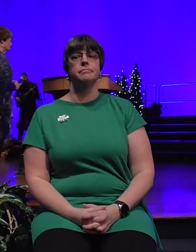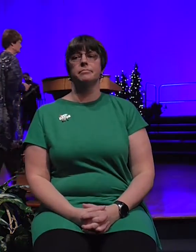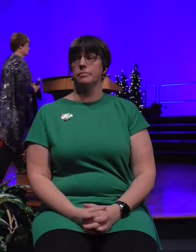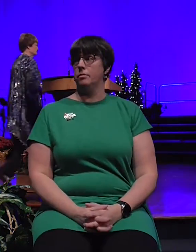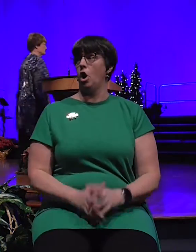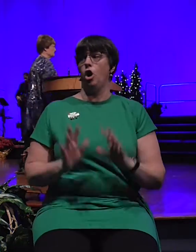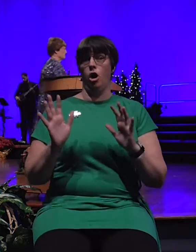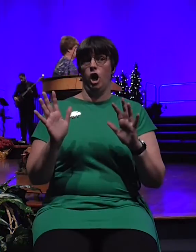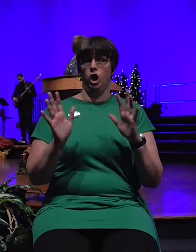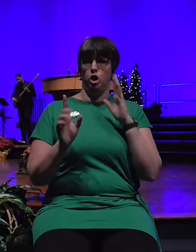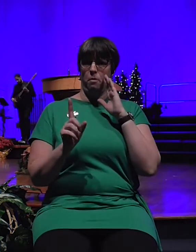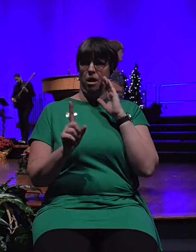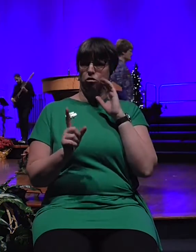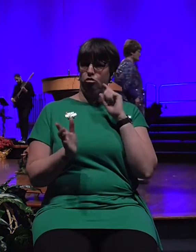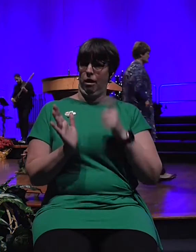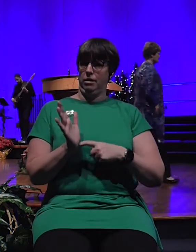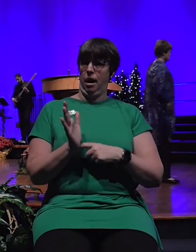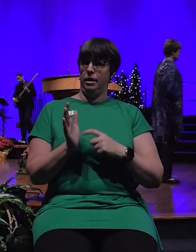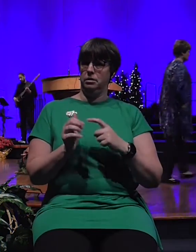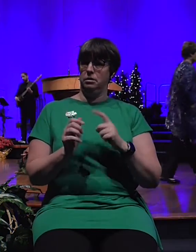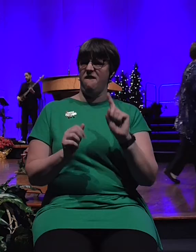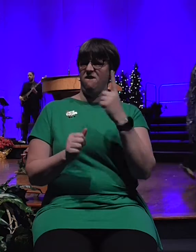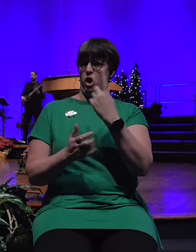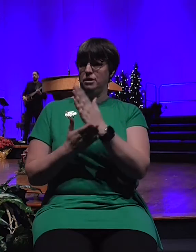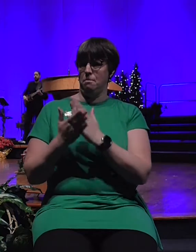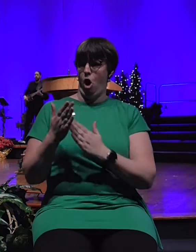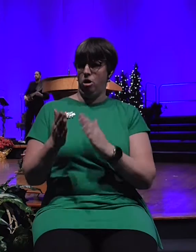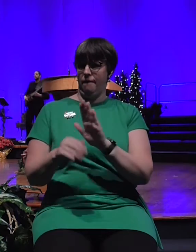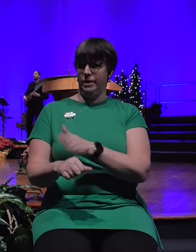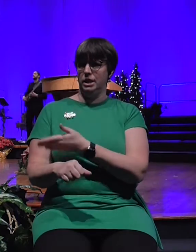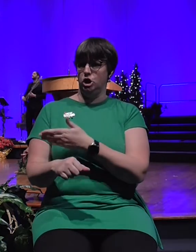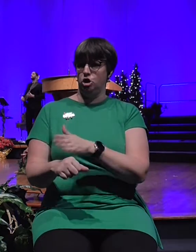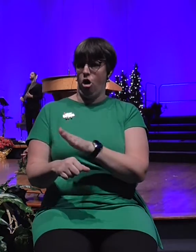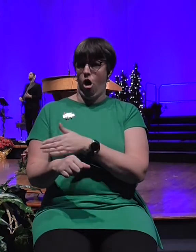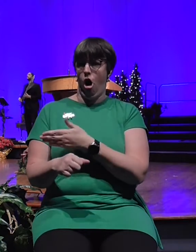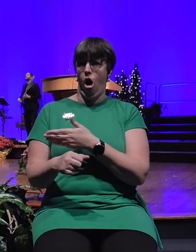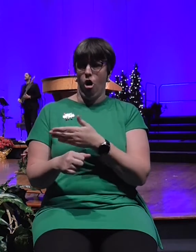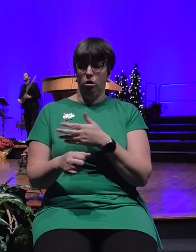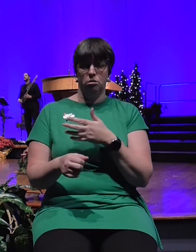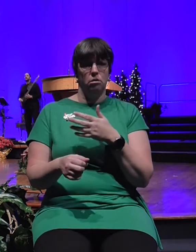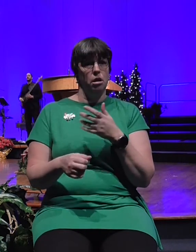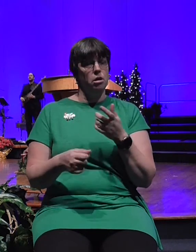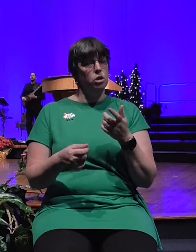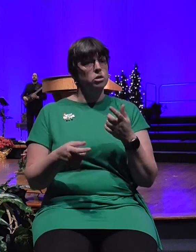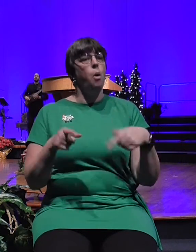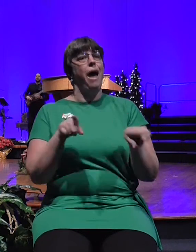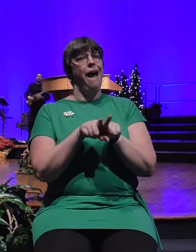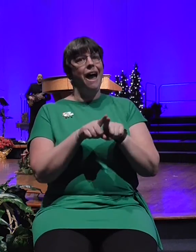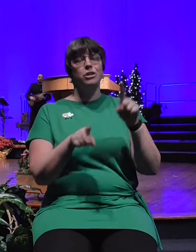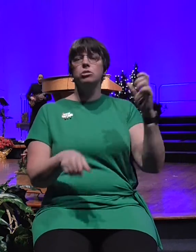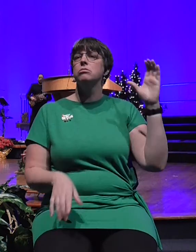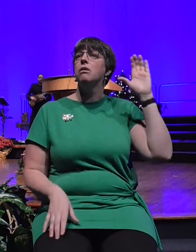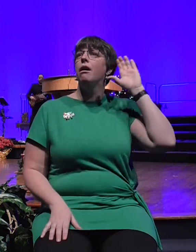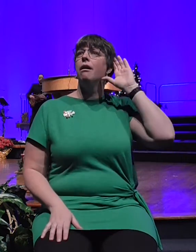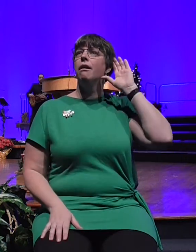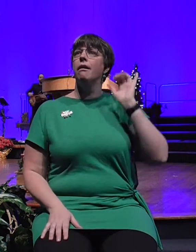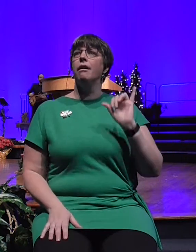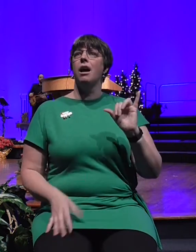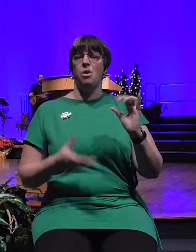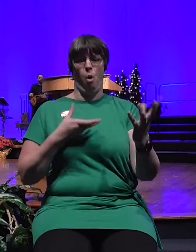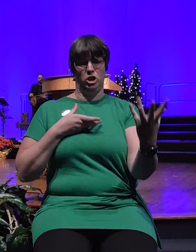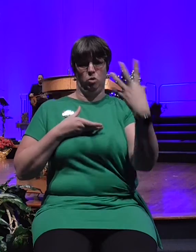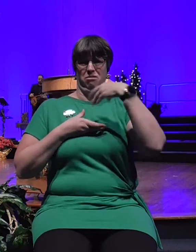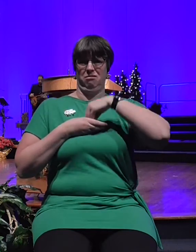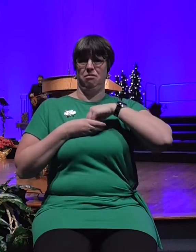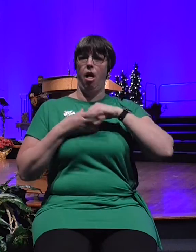You're probably going to recognize the first part of this song. As you do, I just invite you to take these words in.